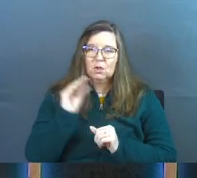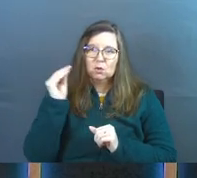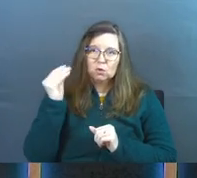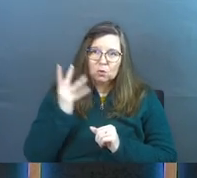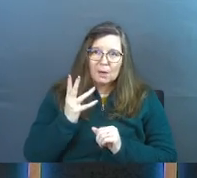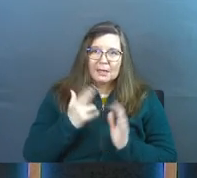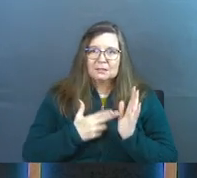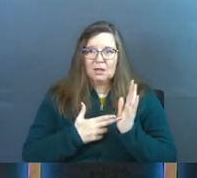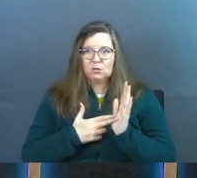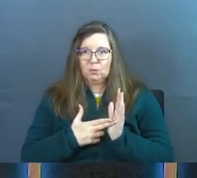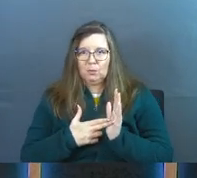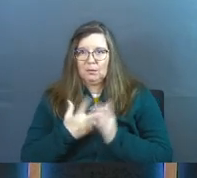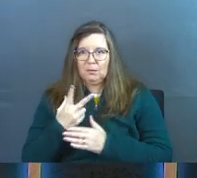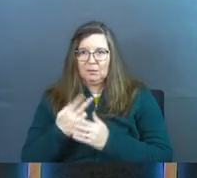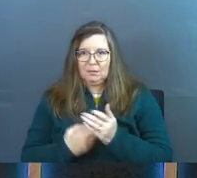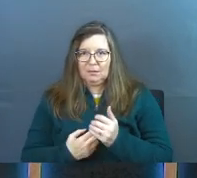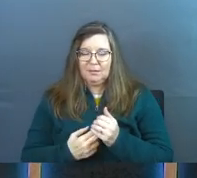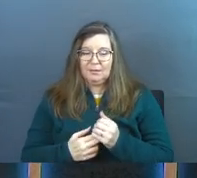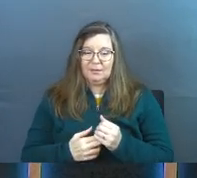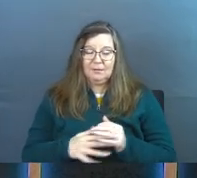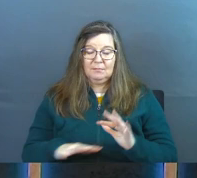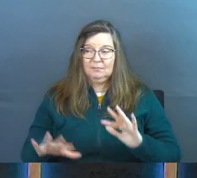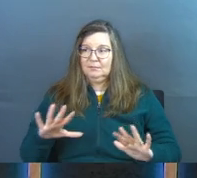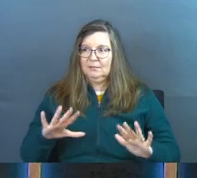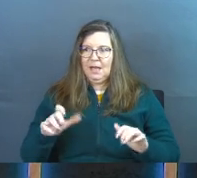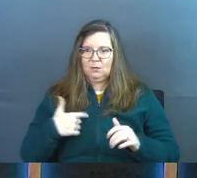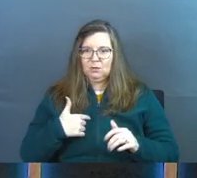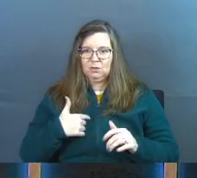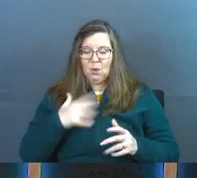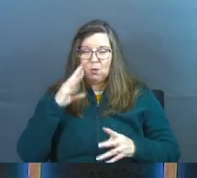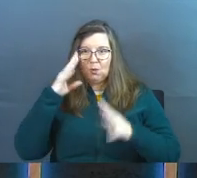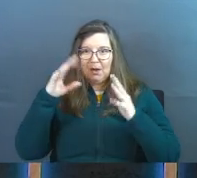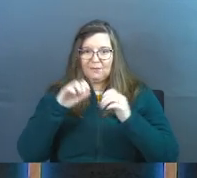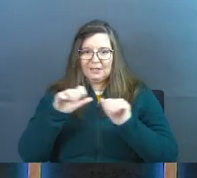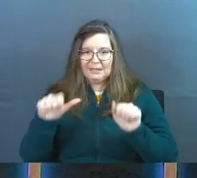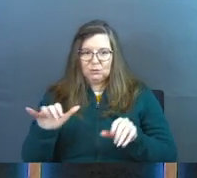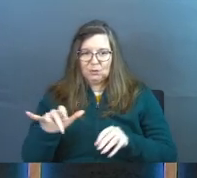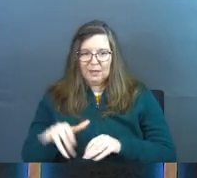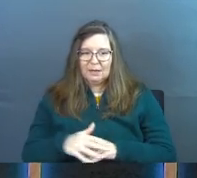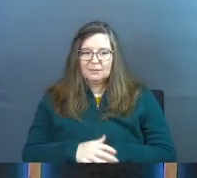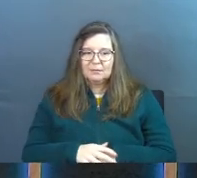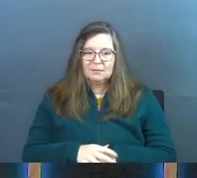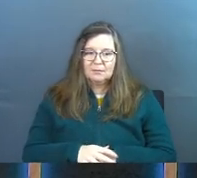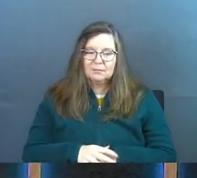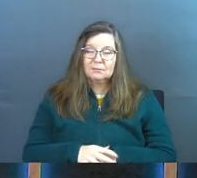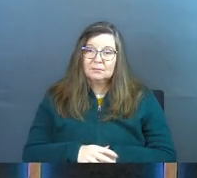Grace and truth. You're like, well, how was he so creative? How is he able to do that?